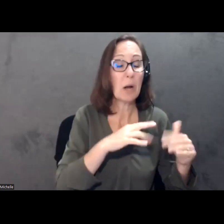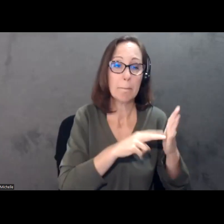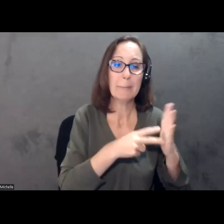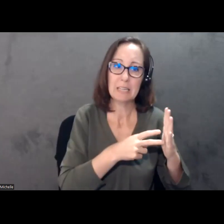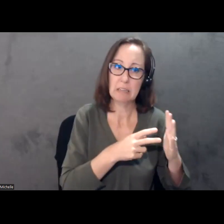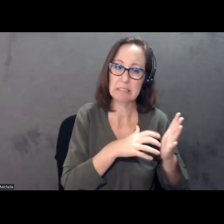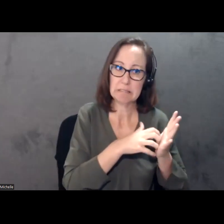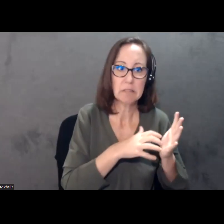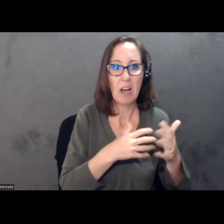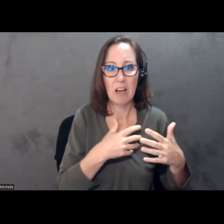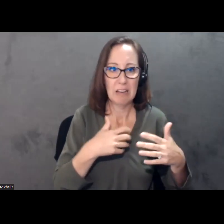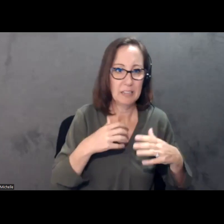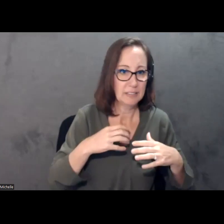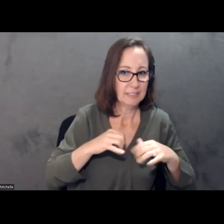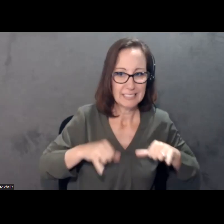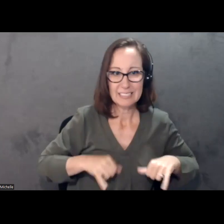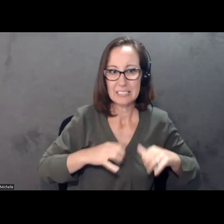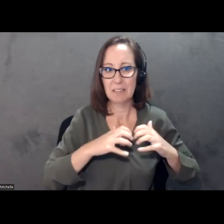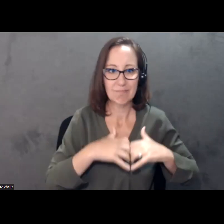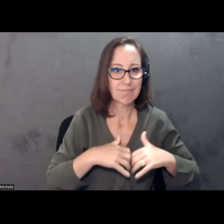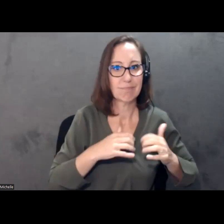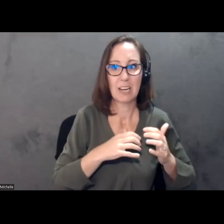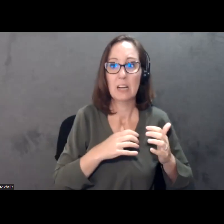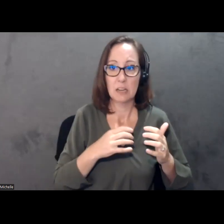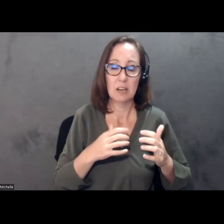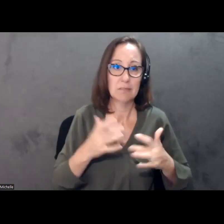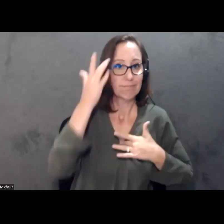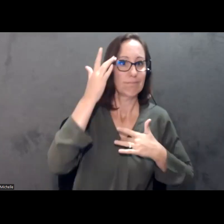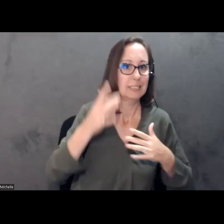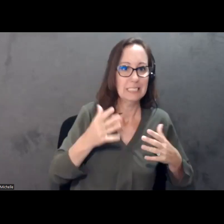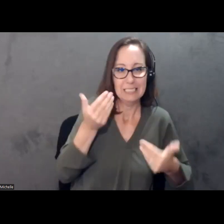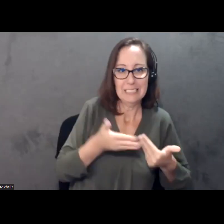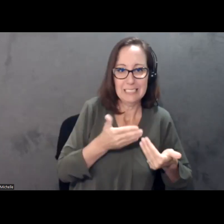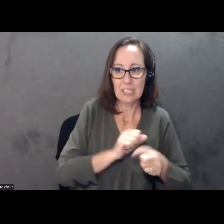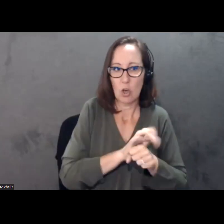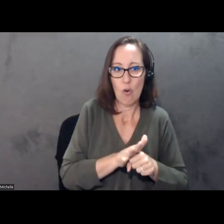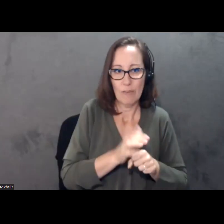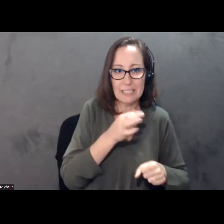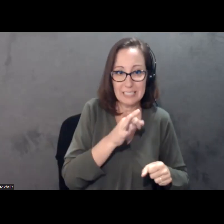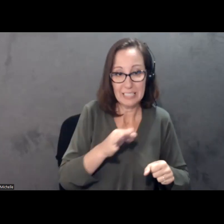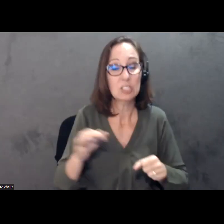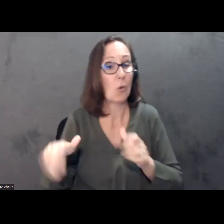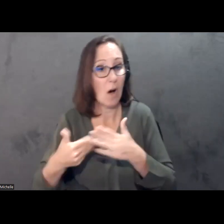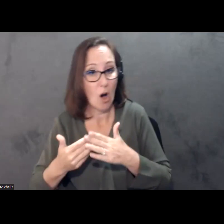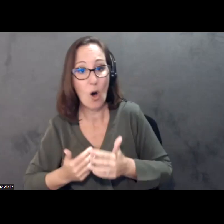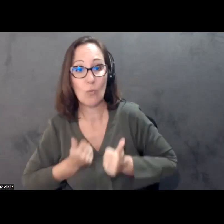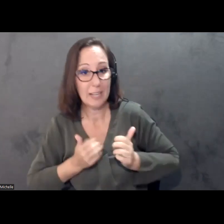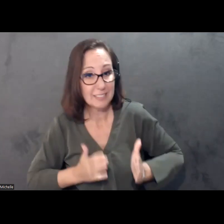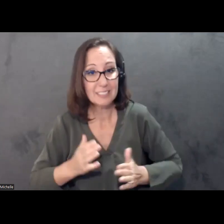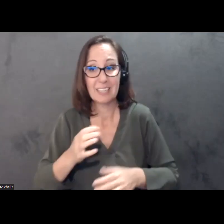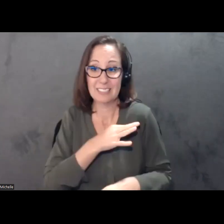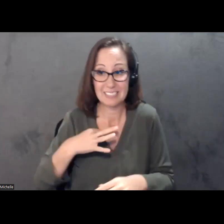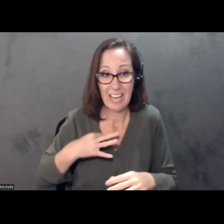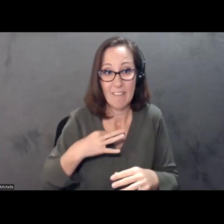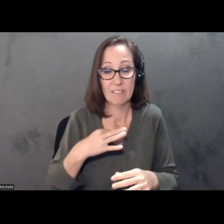with COVID-19. So therefore, it is encouraged that all residents and staff receive their vaccination, their primary